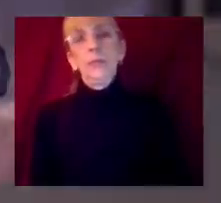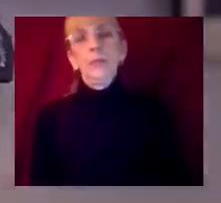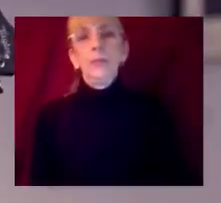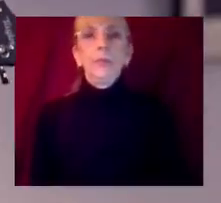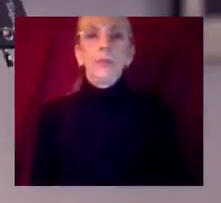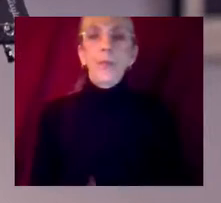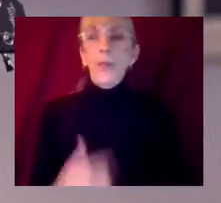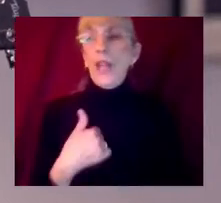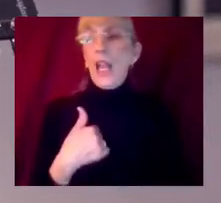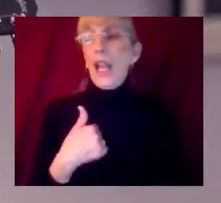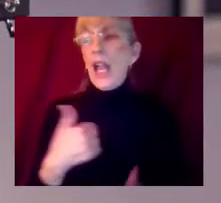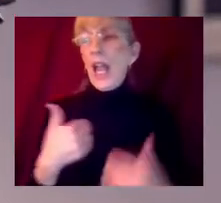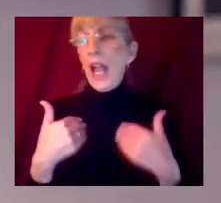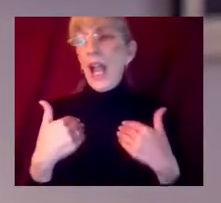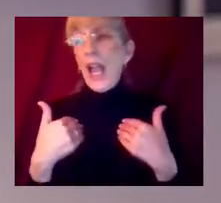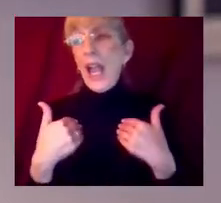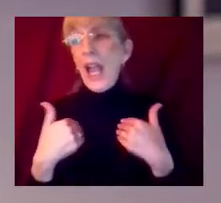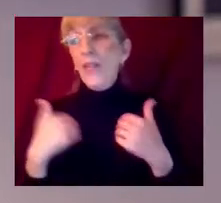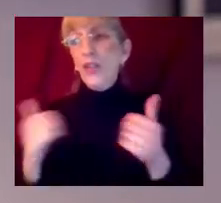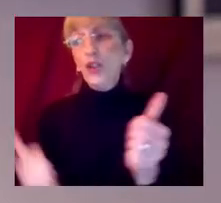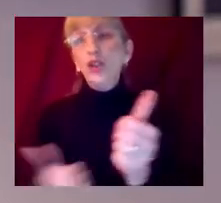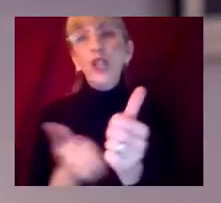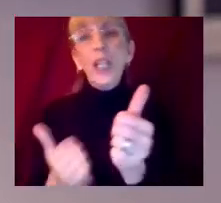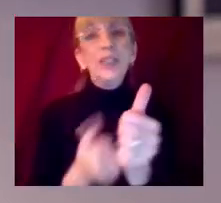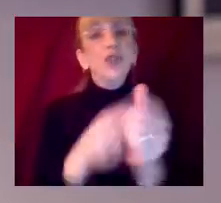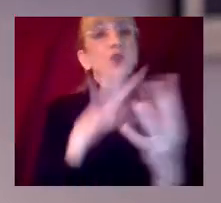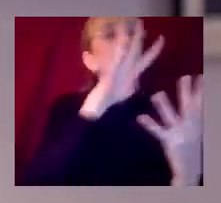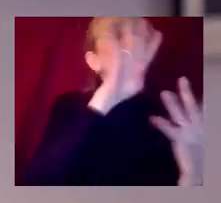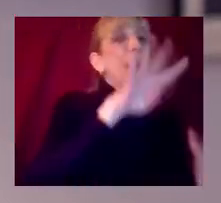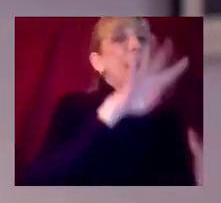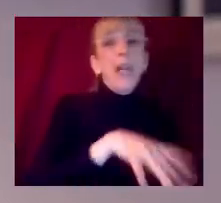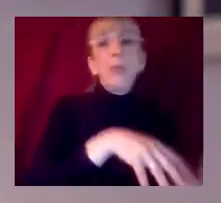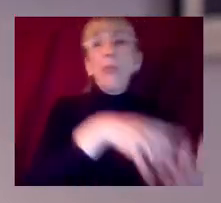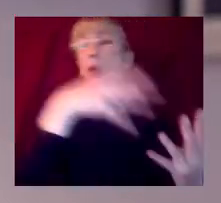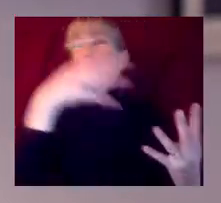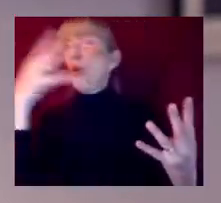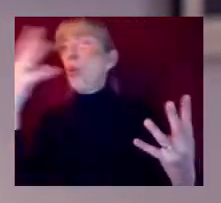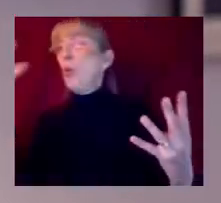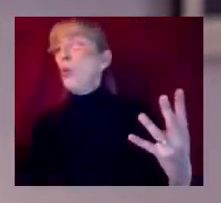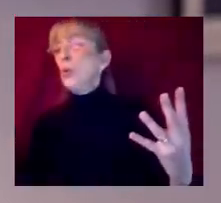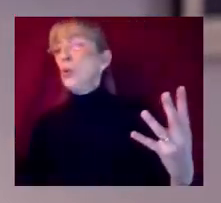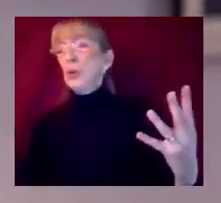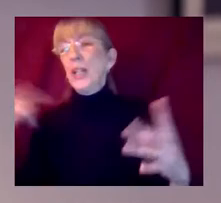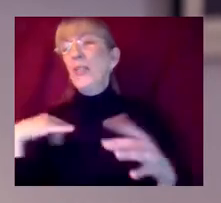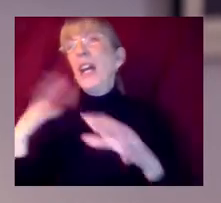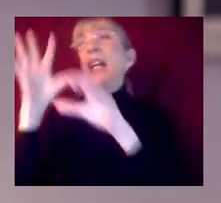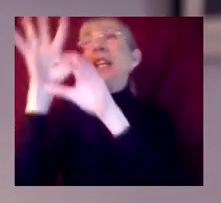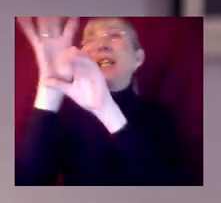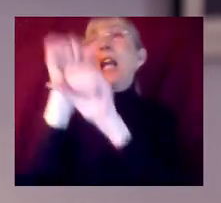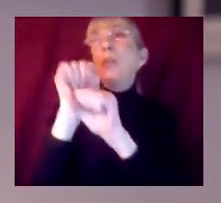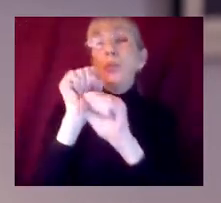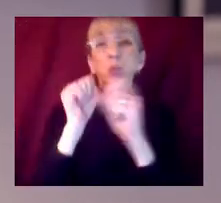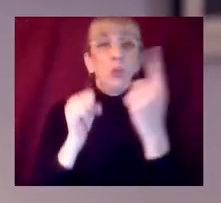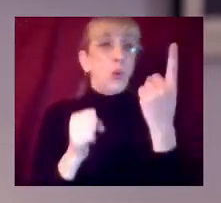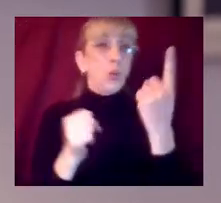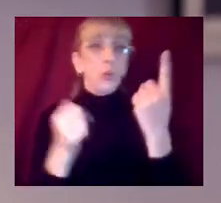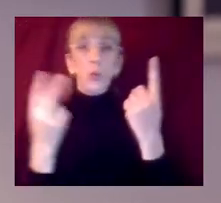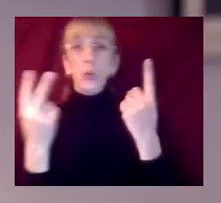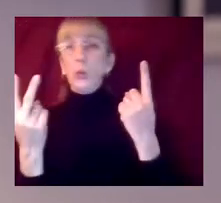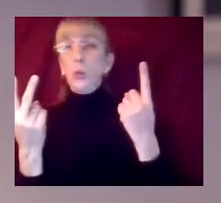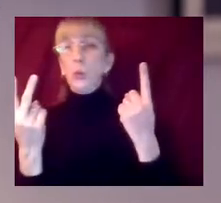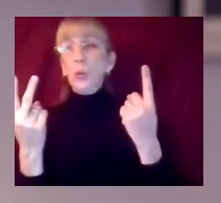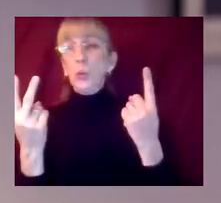I have chased after rainbows. I've captured one or two.